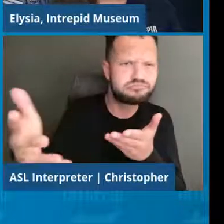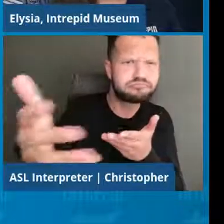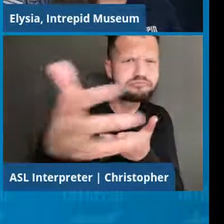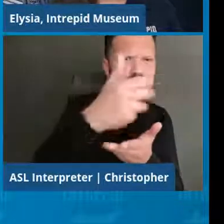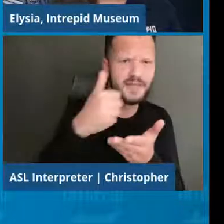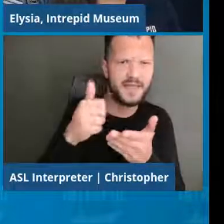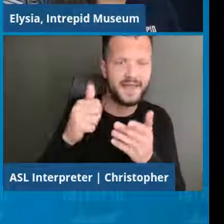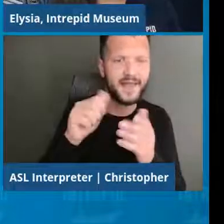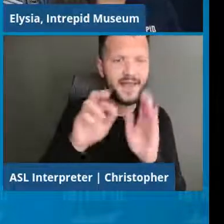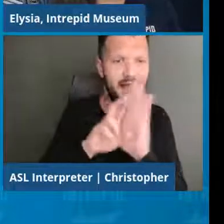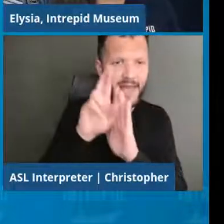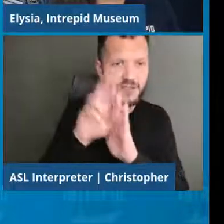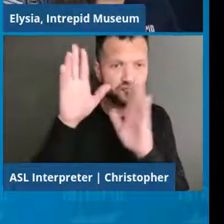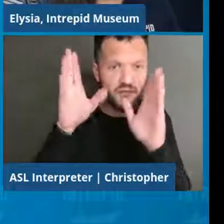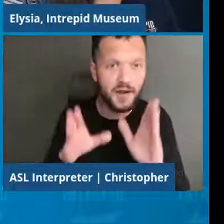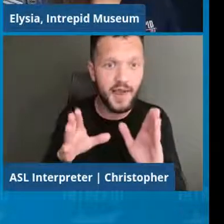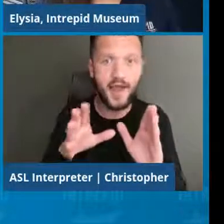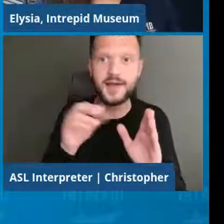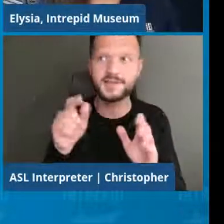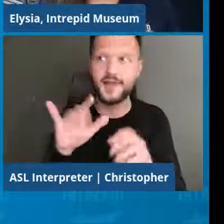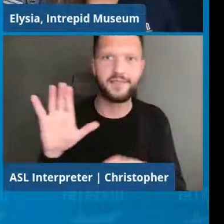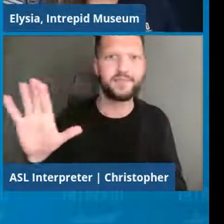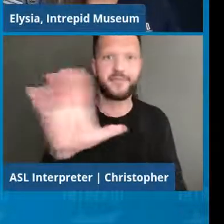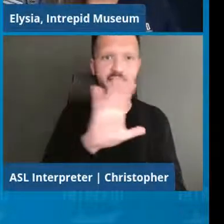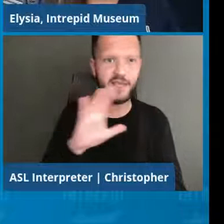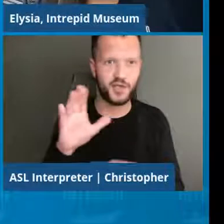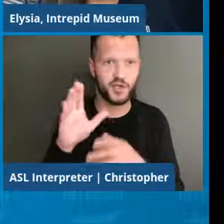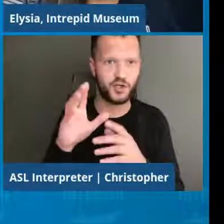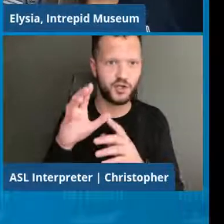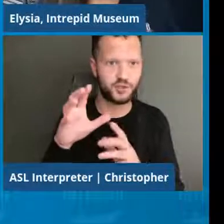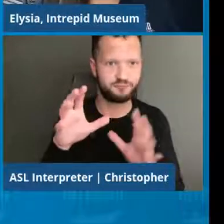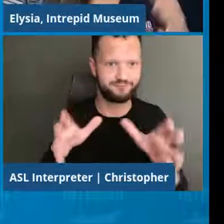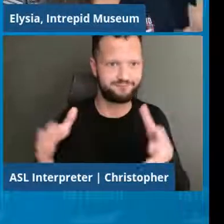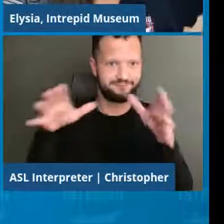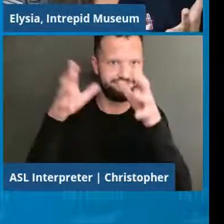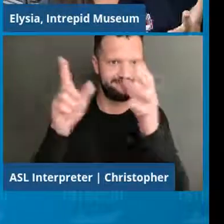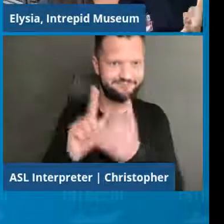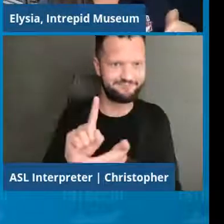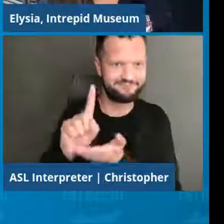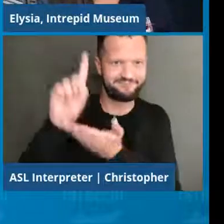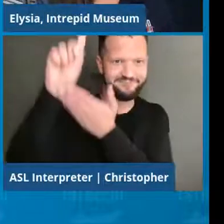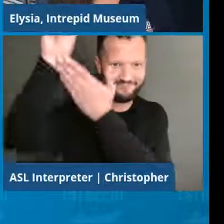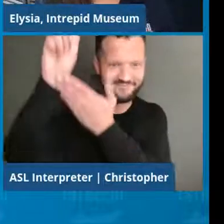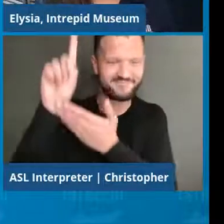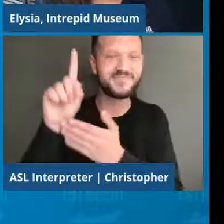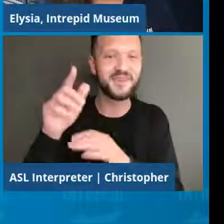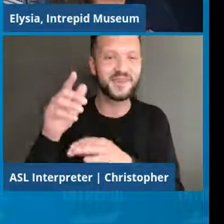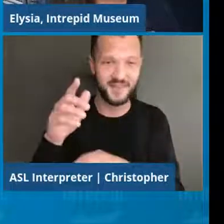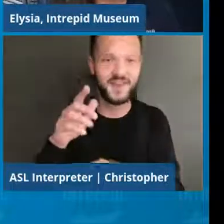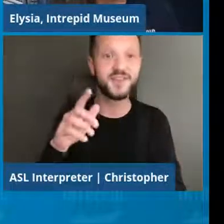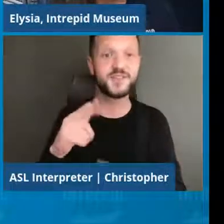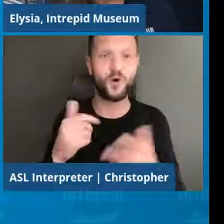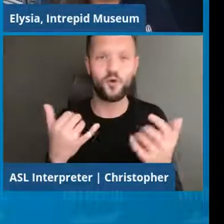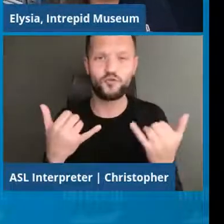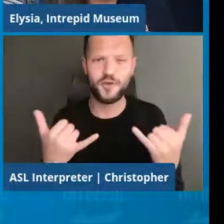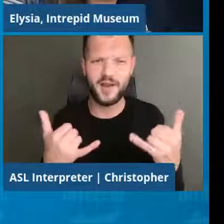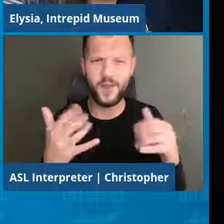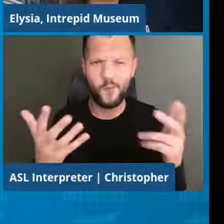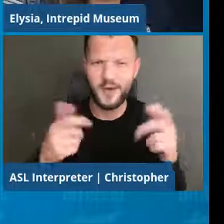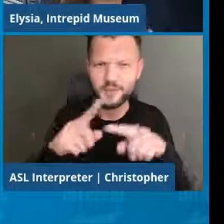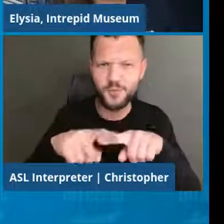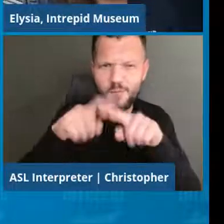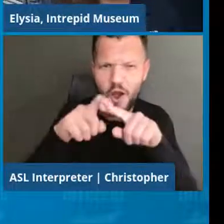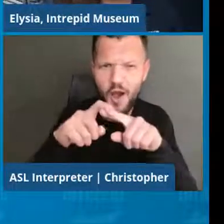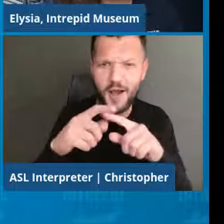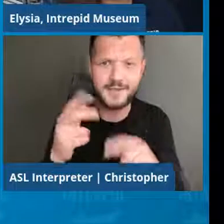they returned from outer space. So, everyone, before we move on, I want to pause here and see if we have any